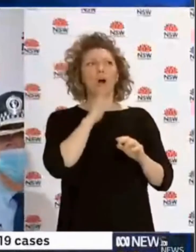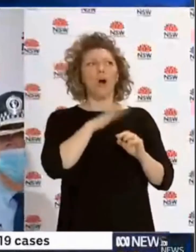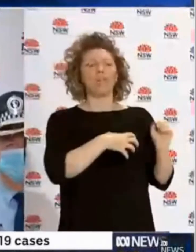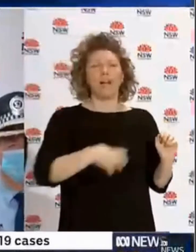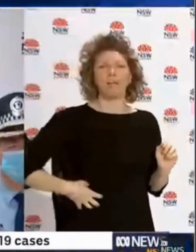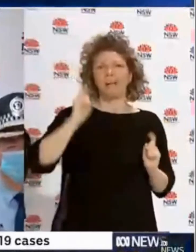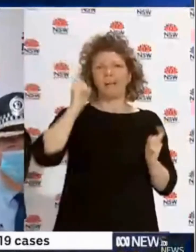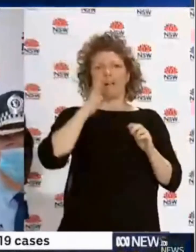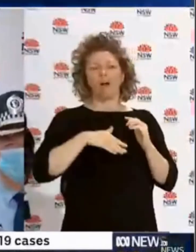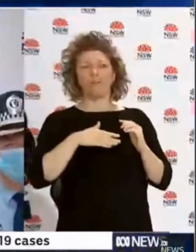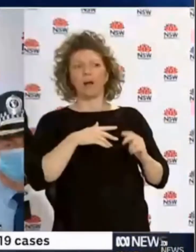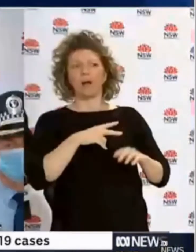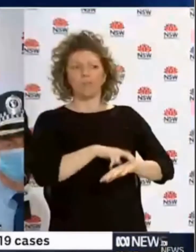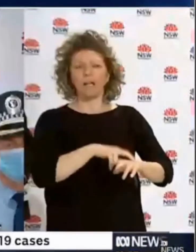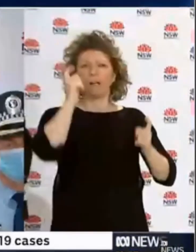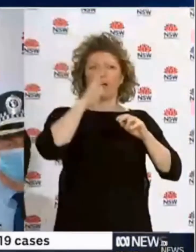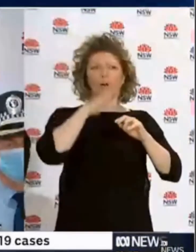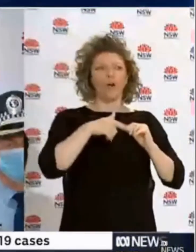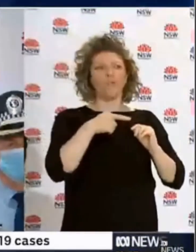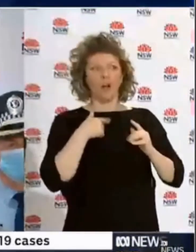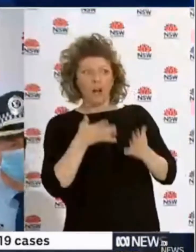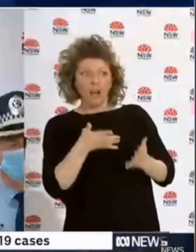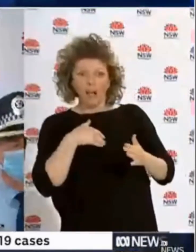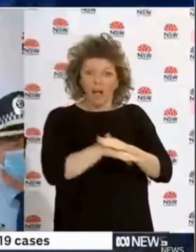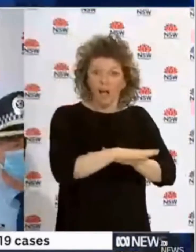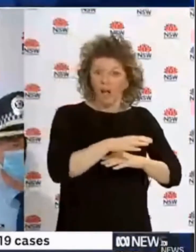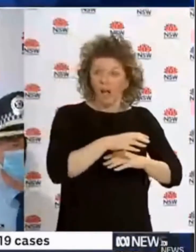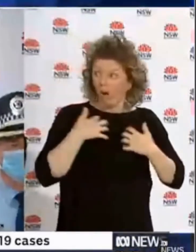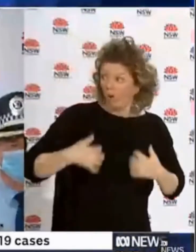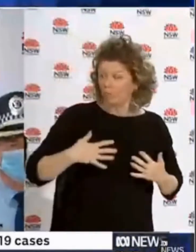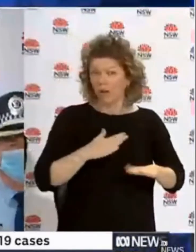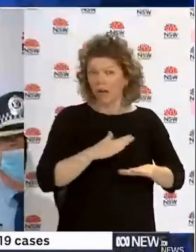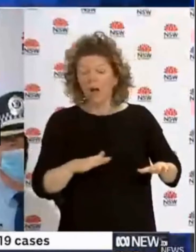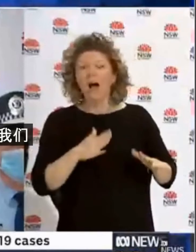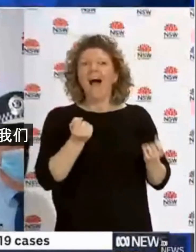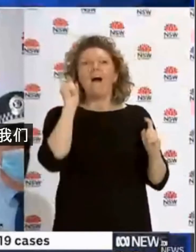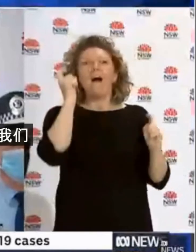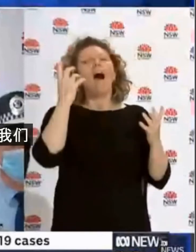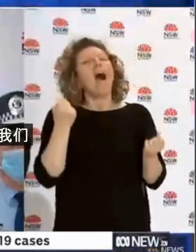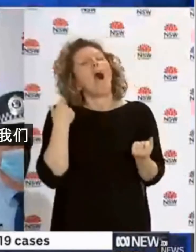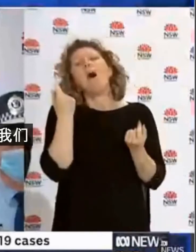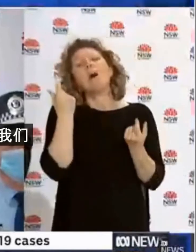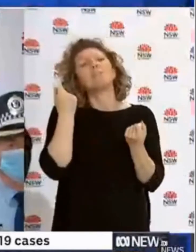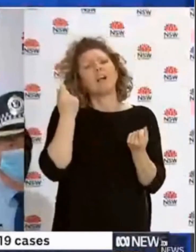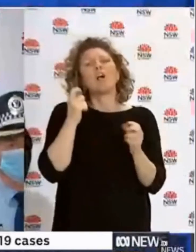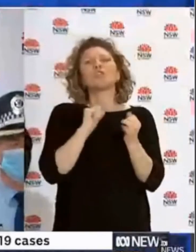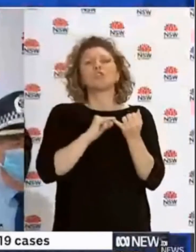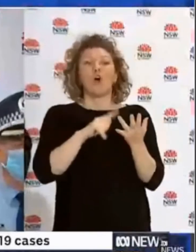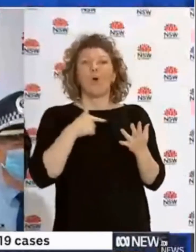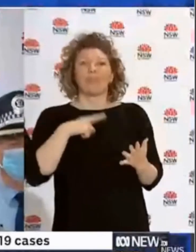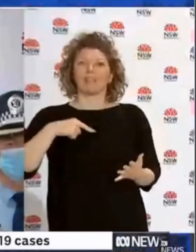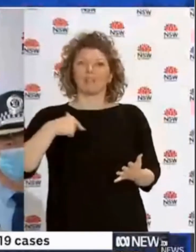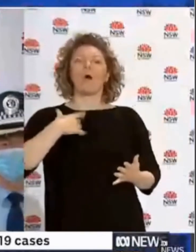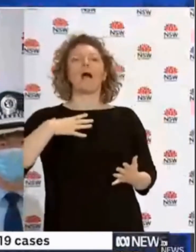so whilst our focus has been on trying to get the mass vaccinations done, our health staff on the ground